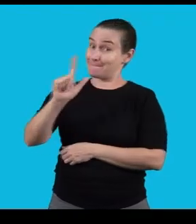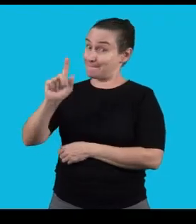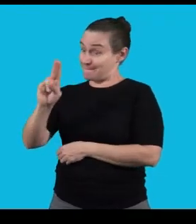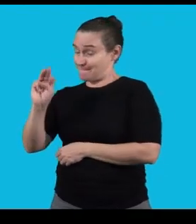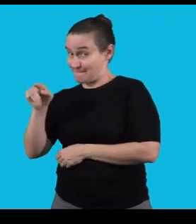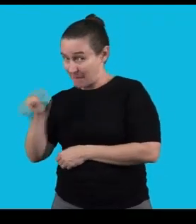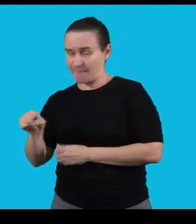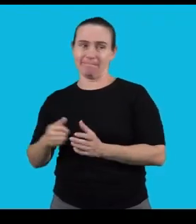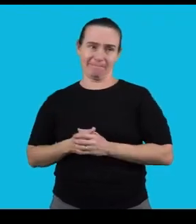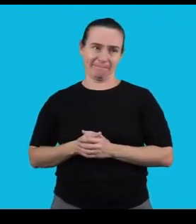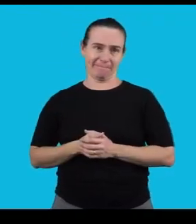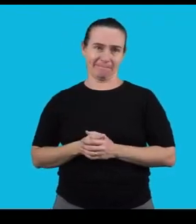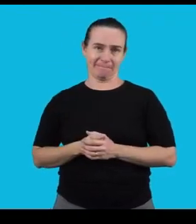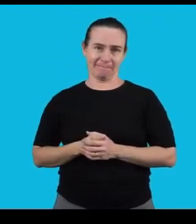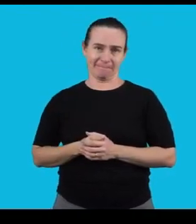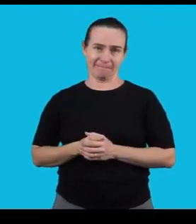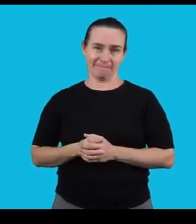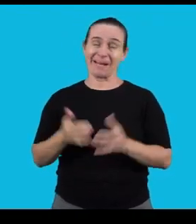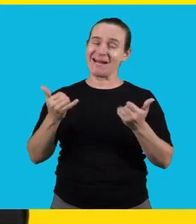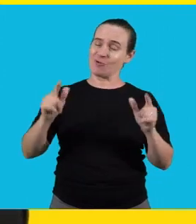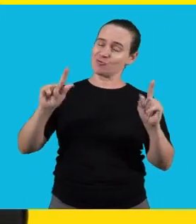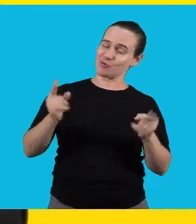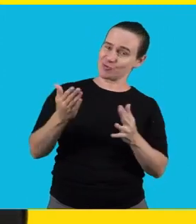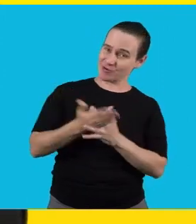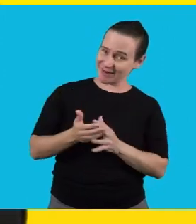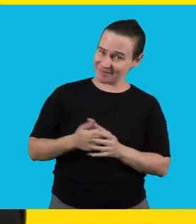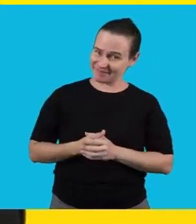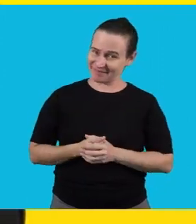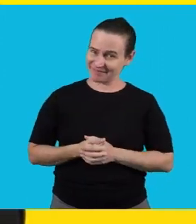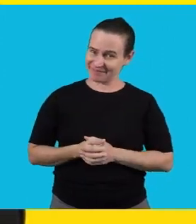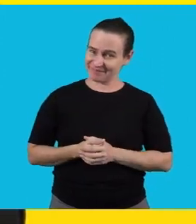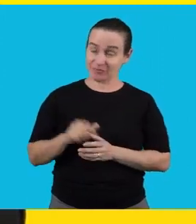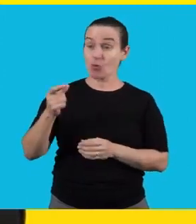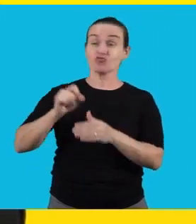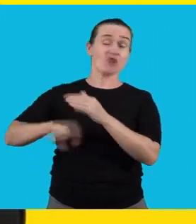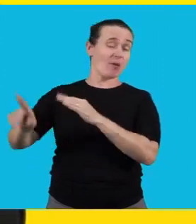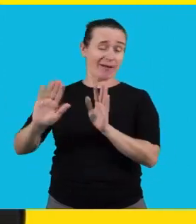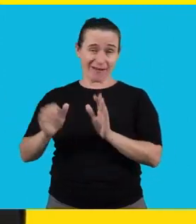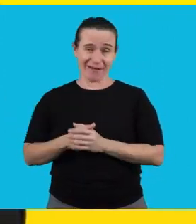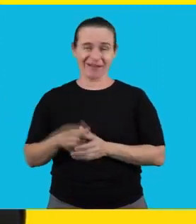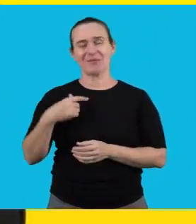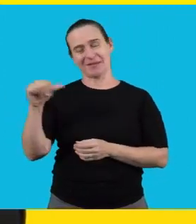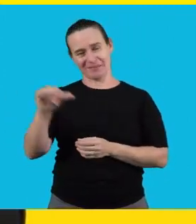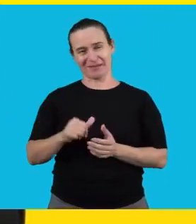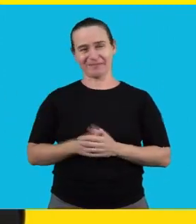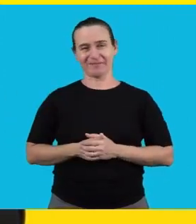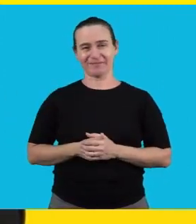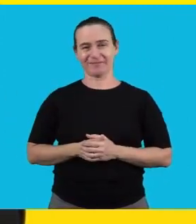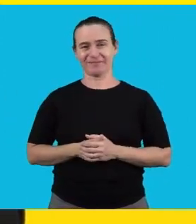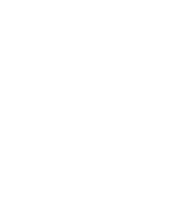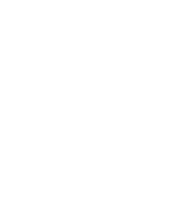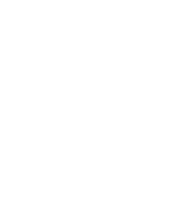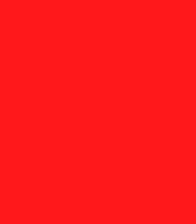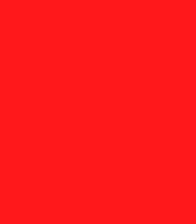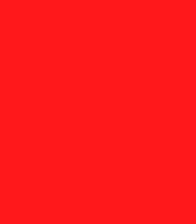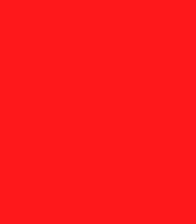And we can go and take a short break. Don't go far. We are coming